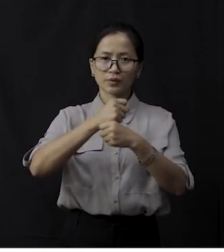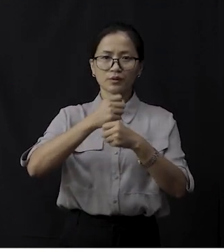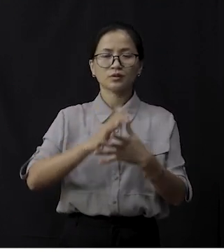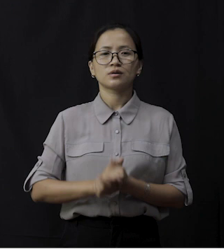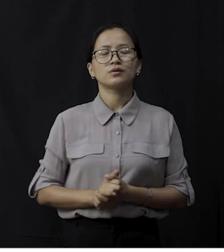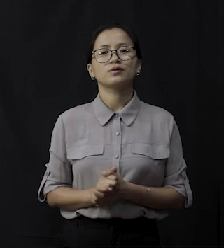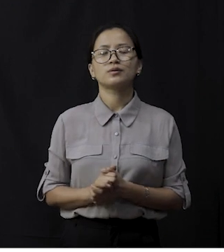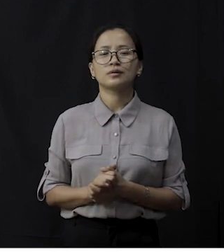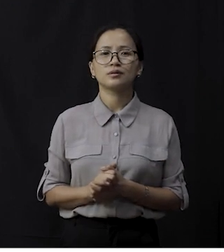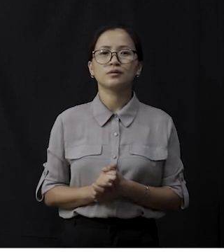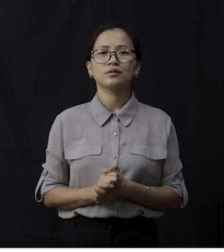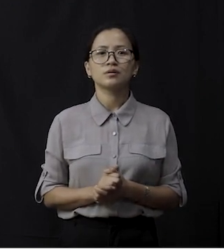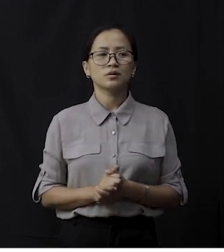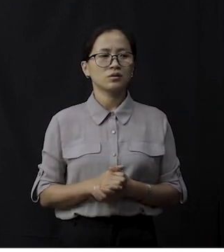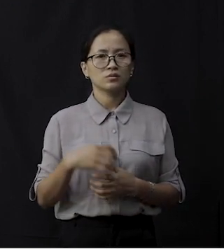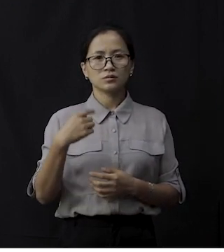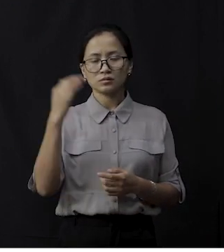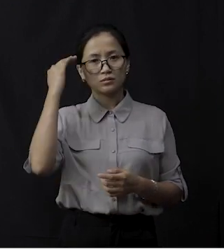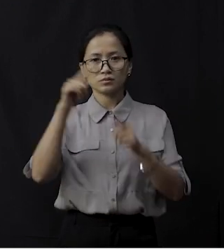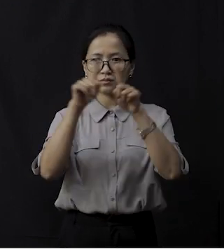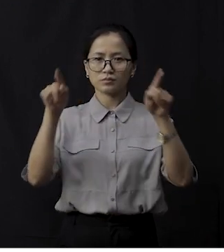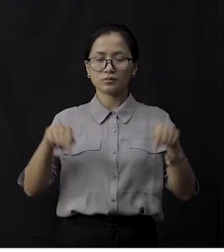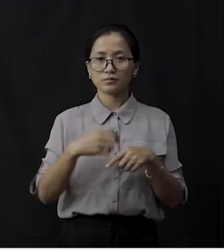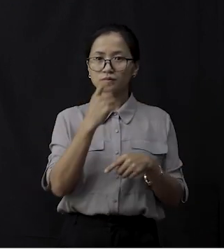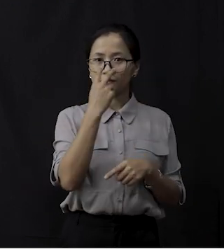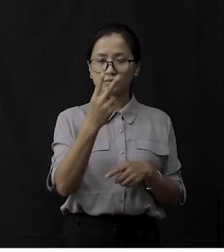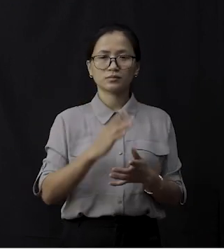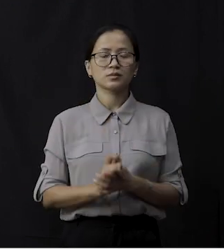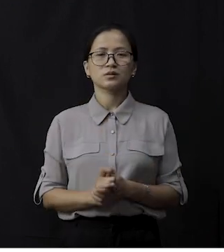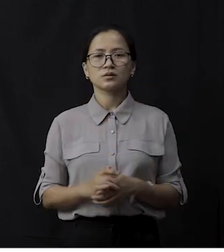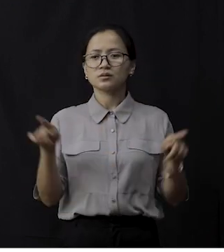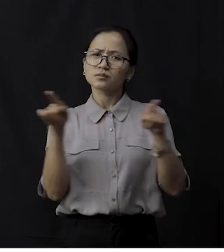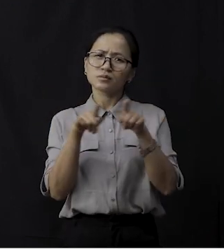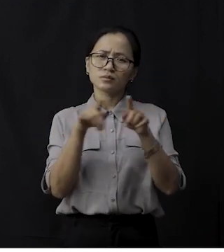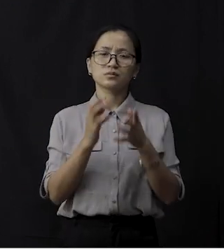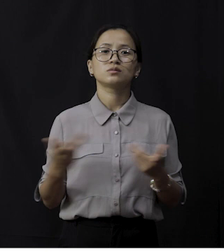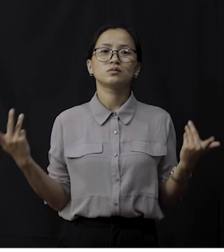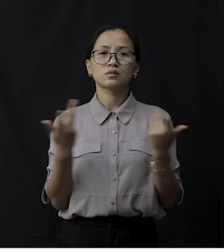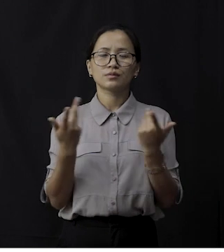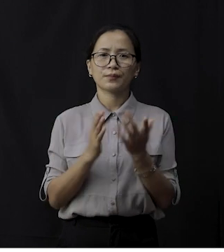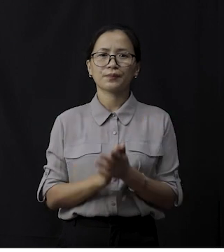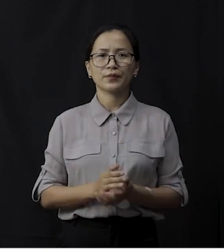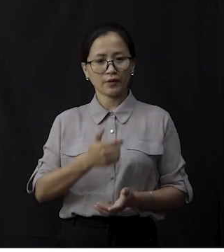bottles? Okay? What these bottles are used for? They look like what?